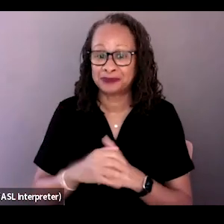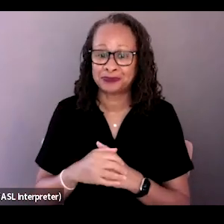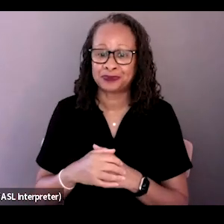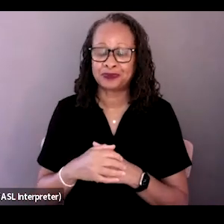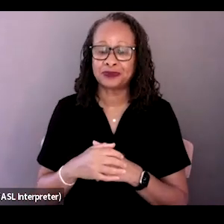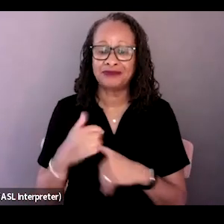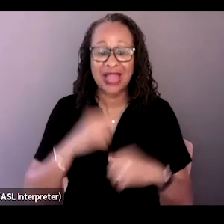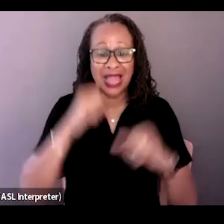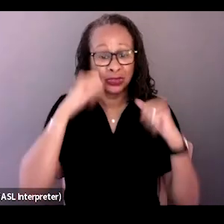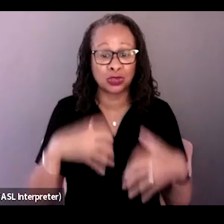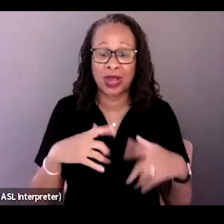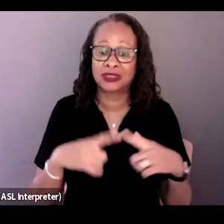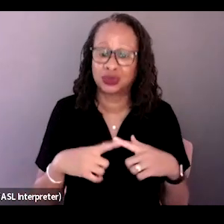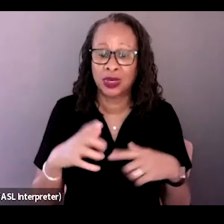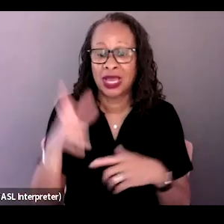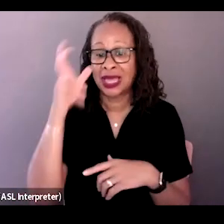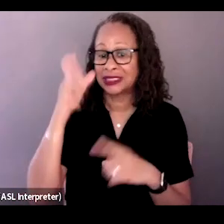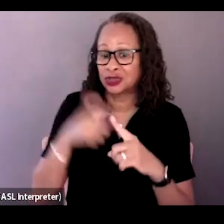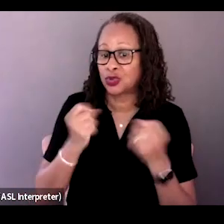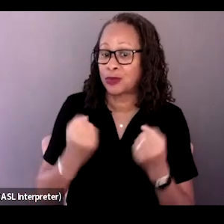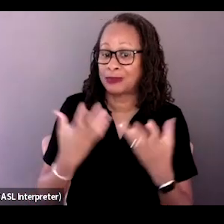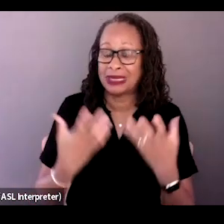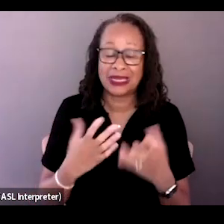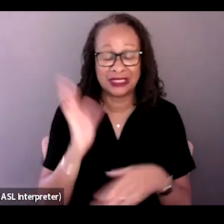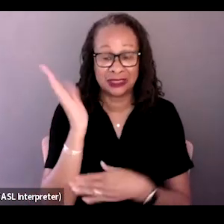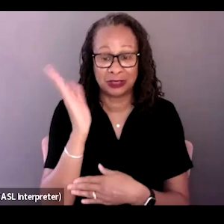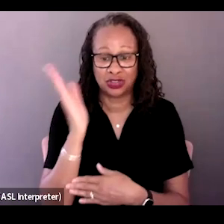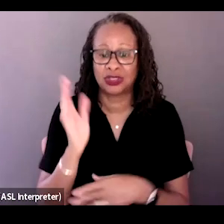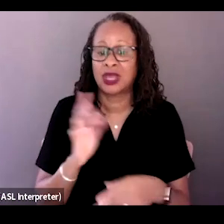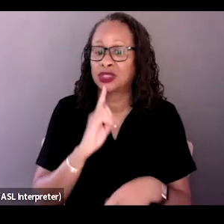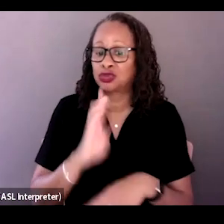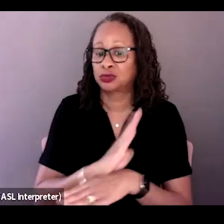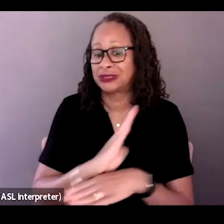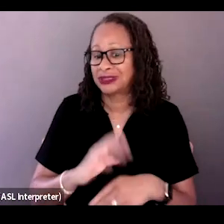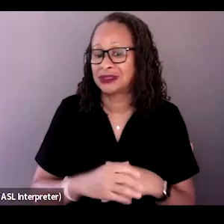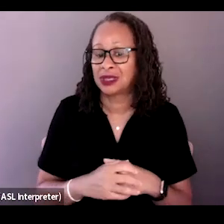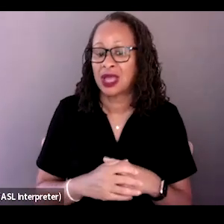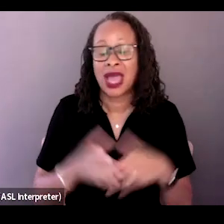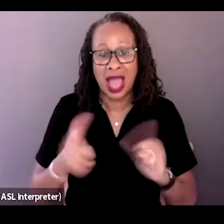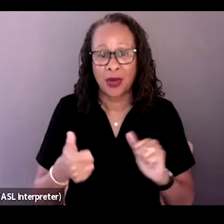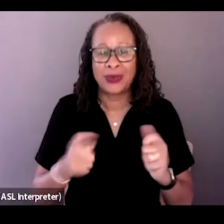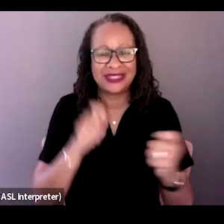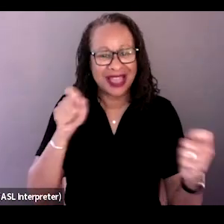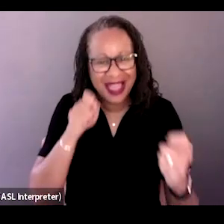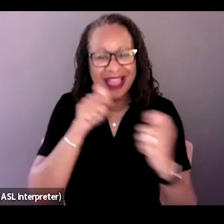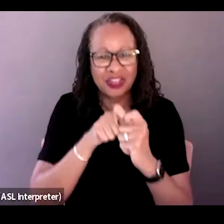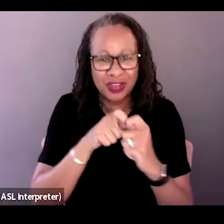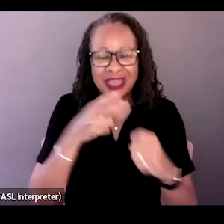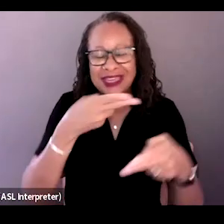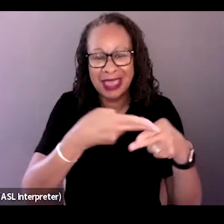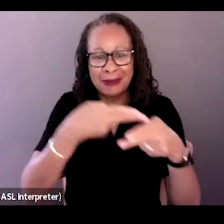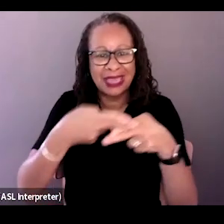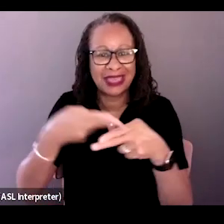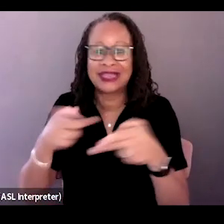also surprised to actually listening to a lot of the speeches that actually the way he was so accurate in naming what was